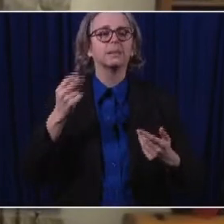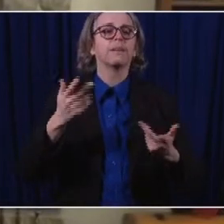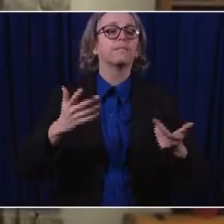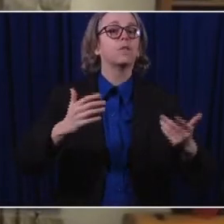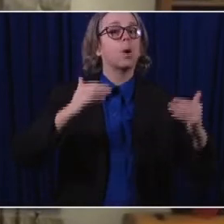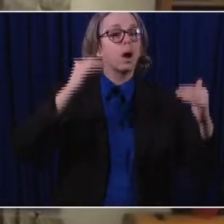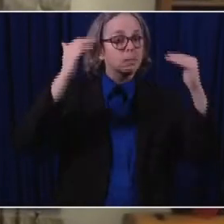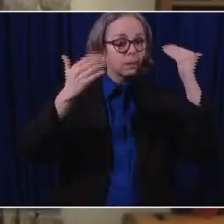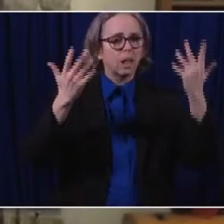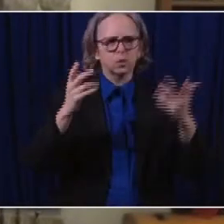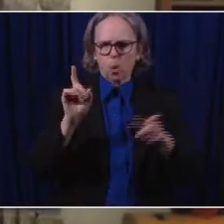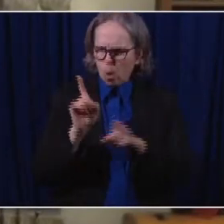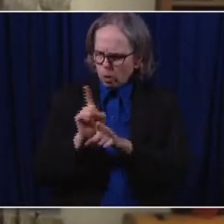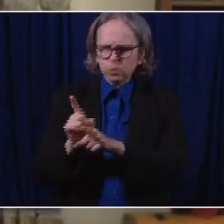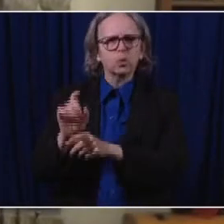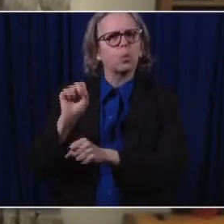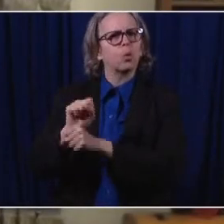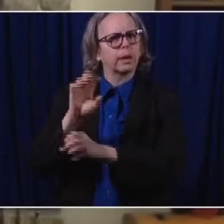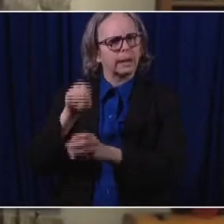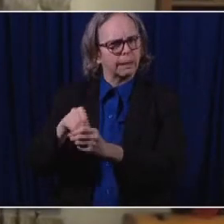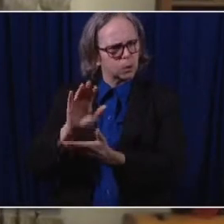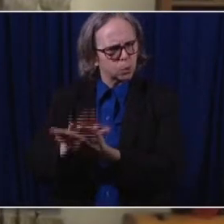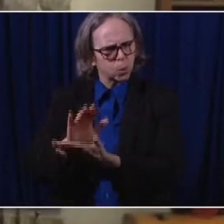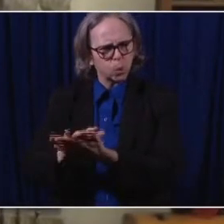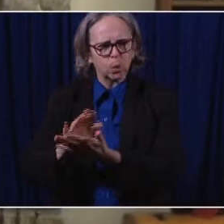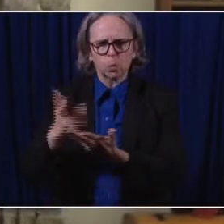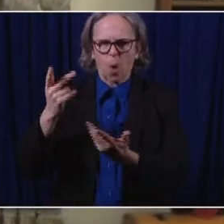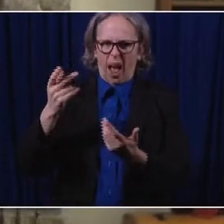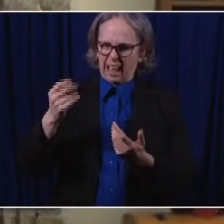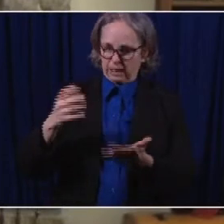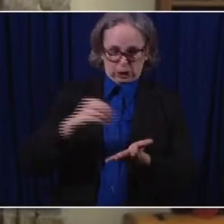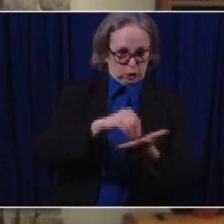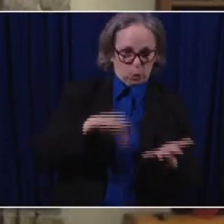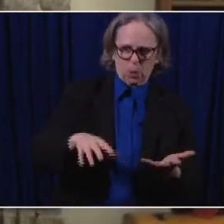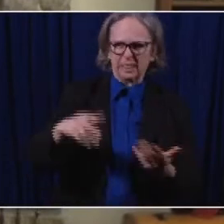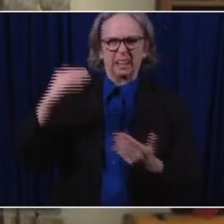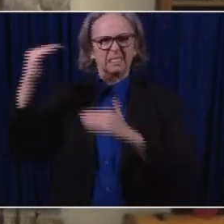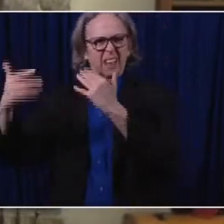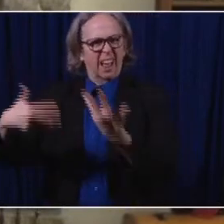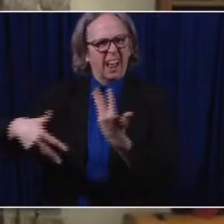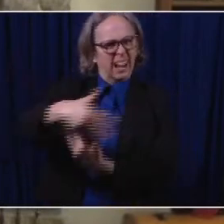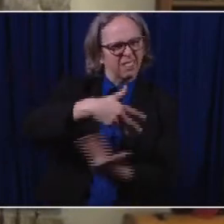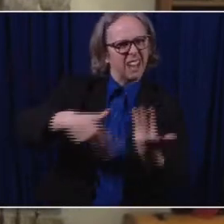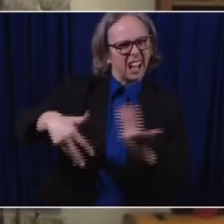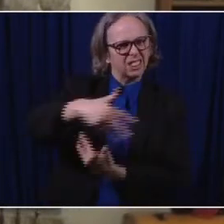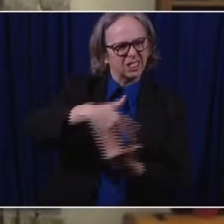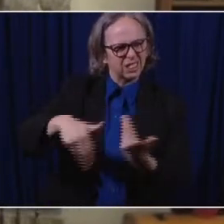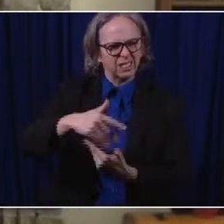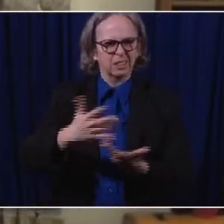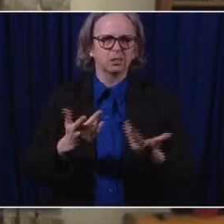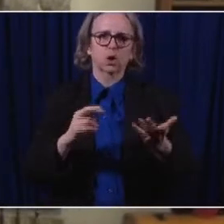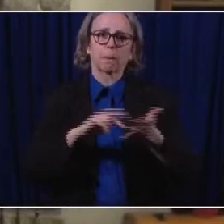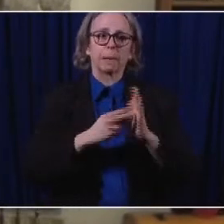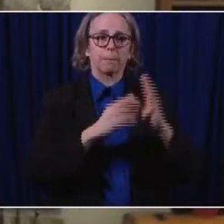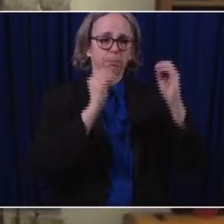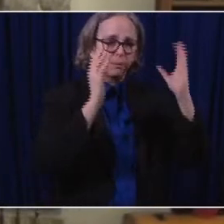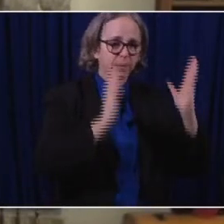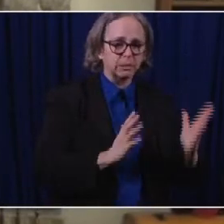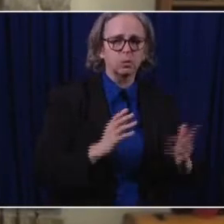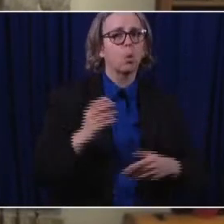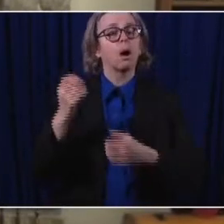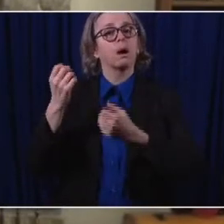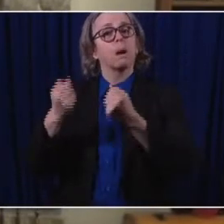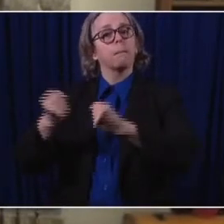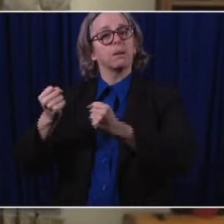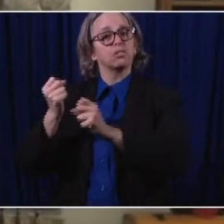interact with students. This is teachers, this is long-term substitutes, bus drivers, cafeteria workers, or environmental and